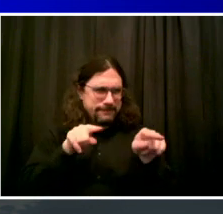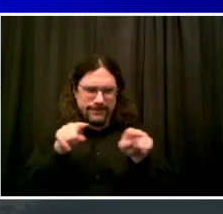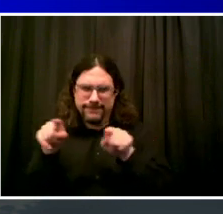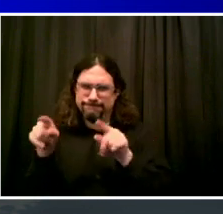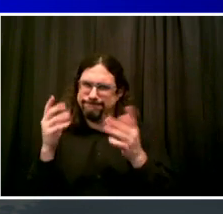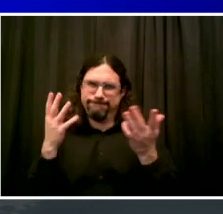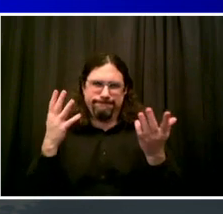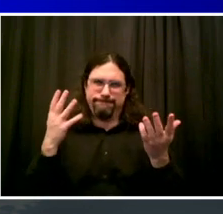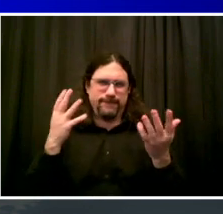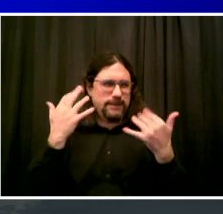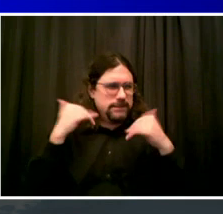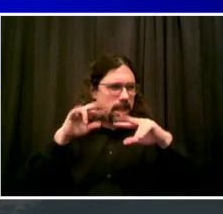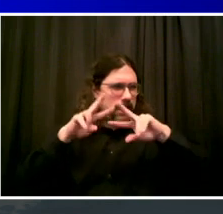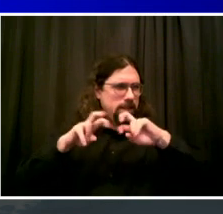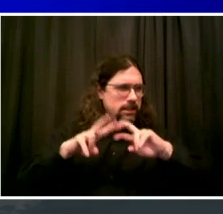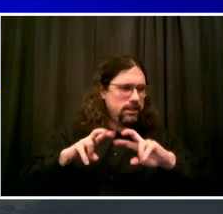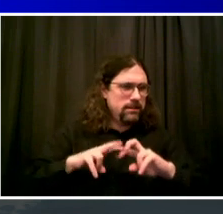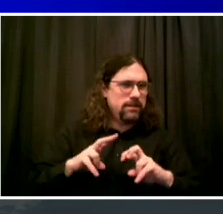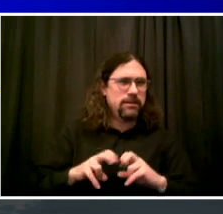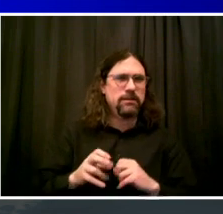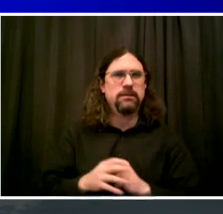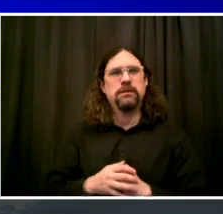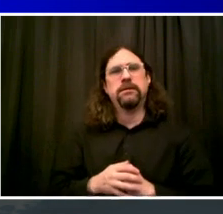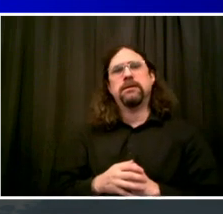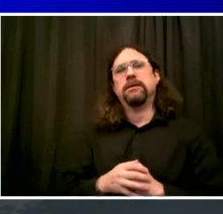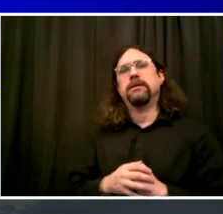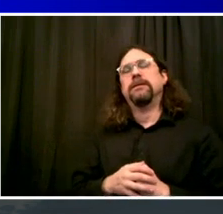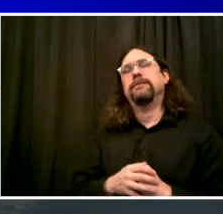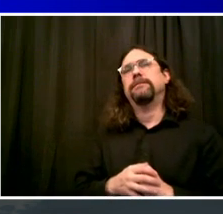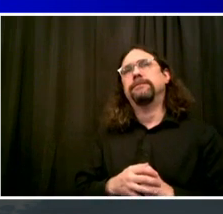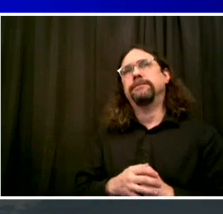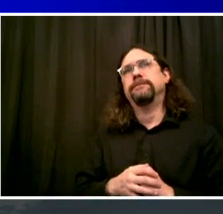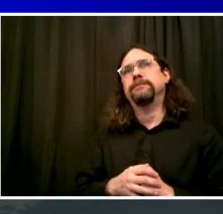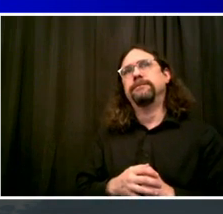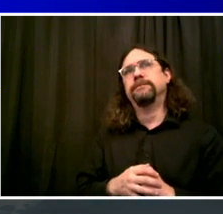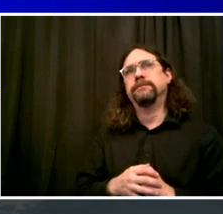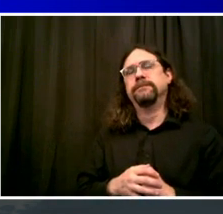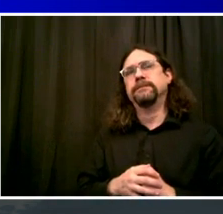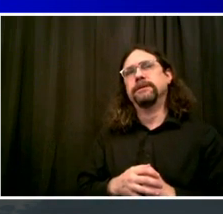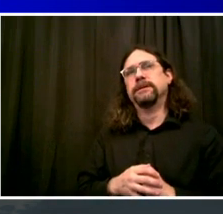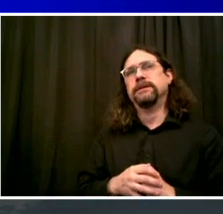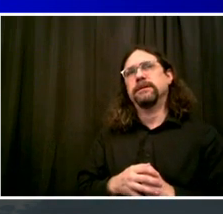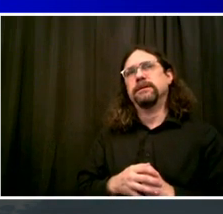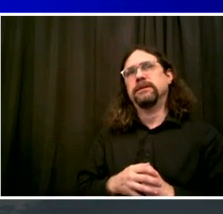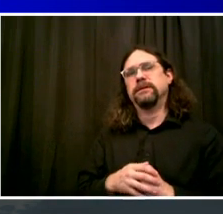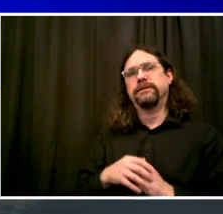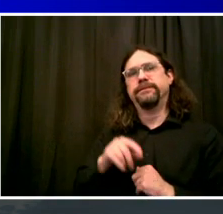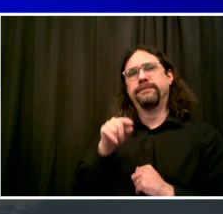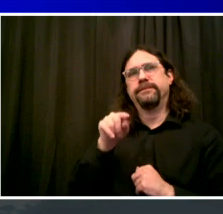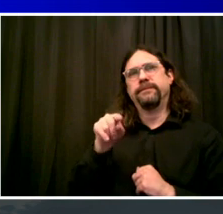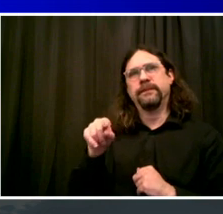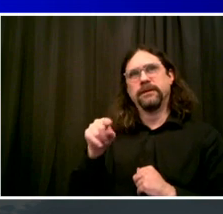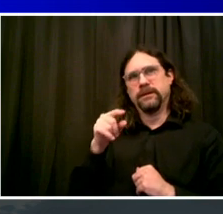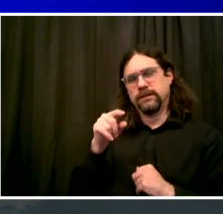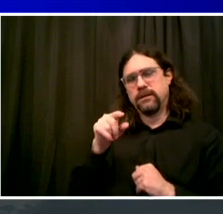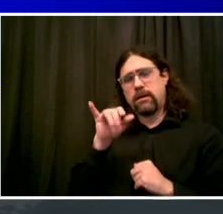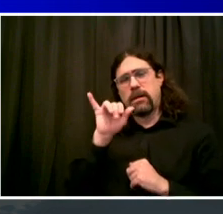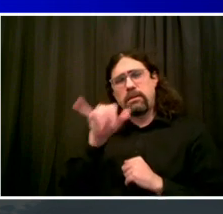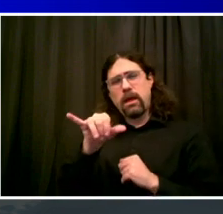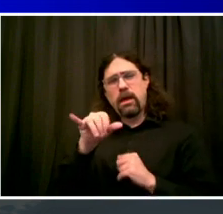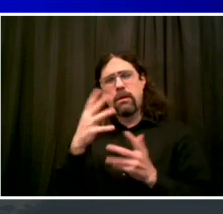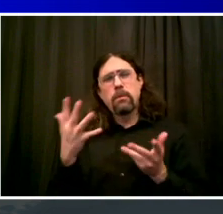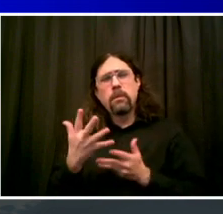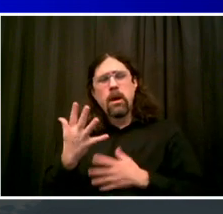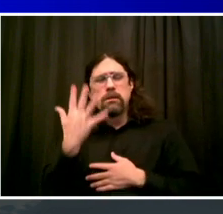characteristics that have been seen before, but now are being experienced through the prism of this pandemic. That's what's